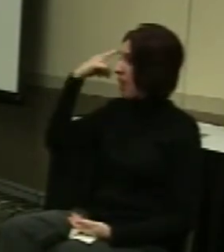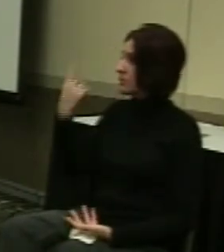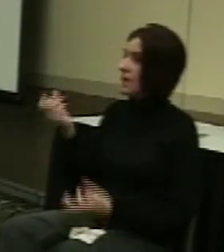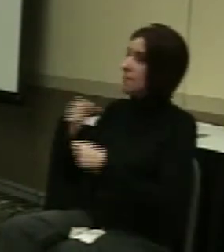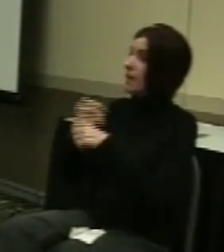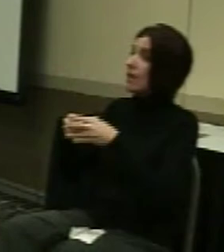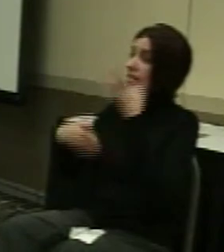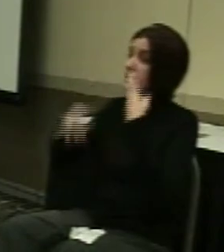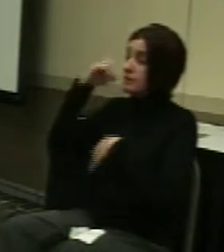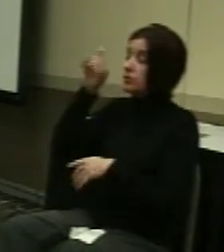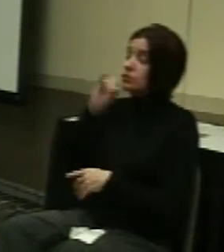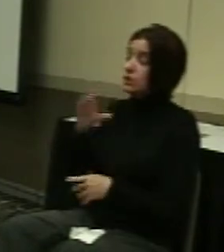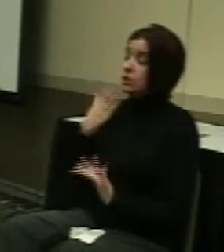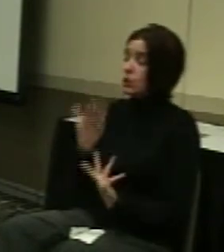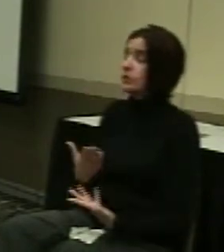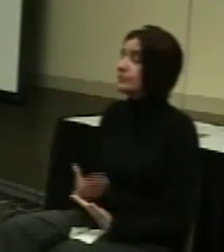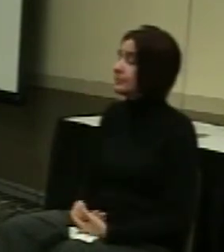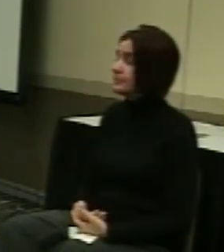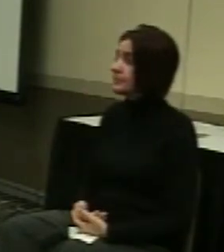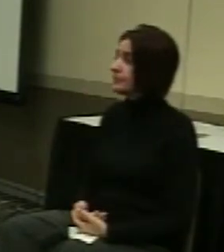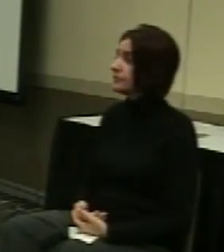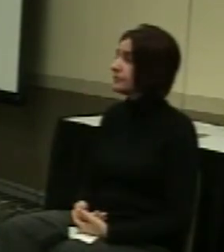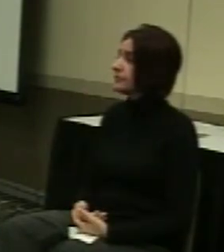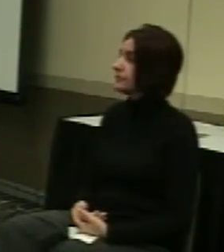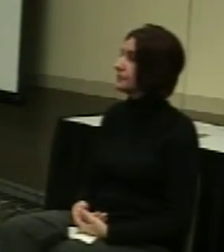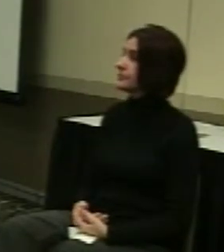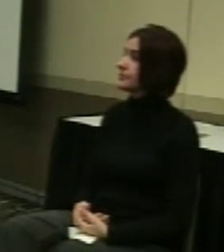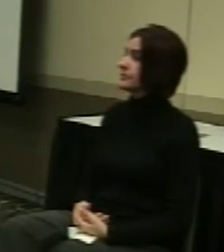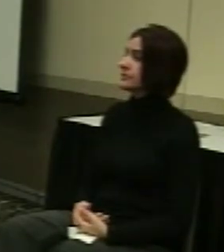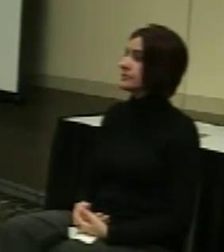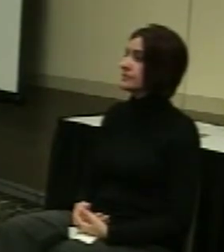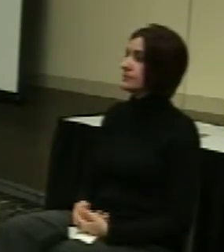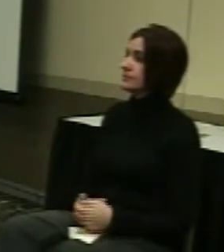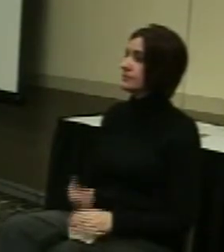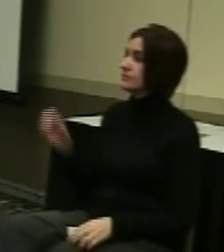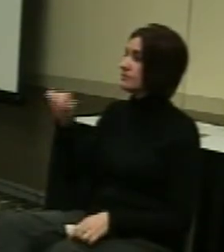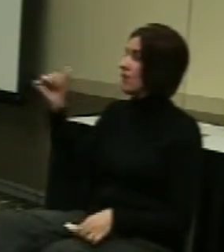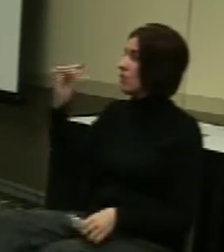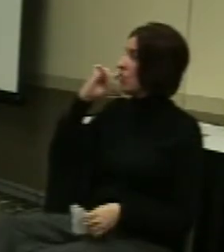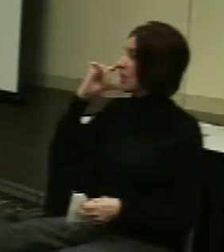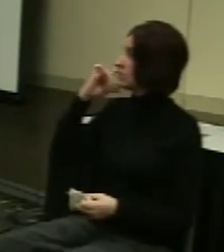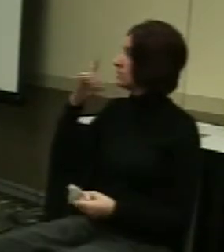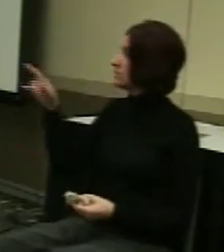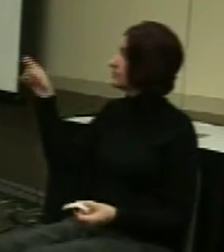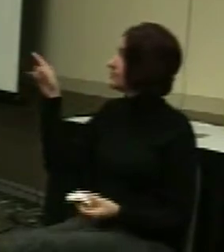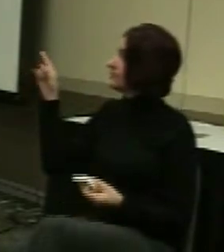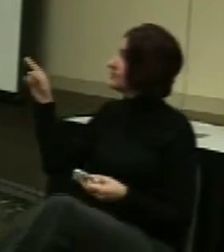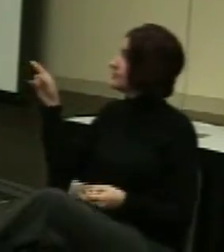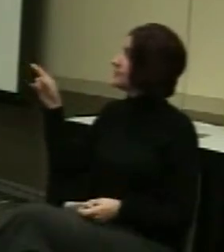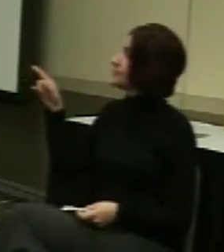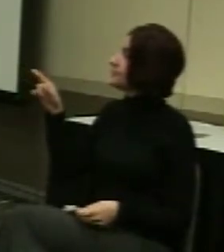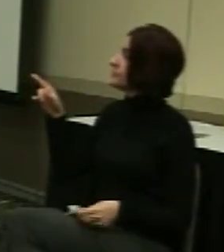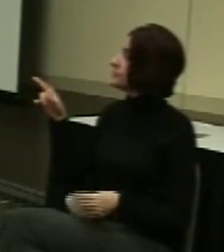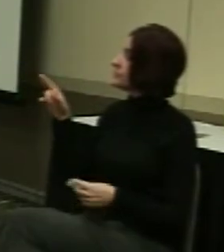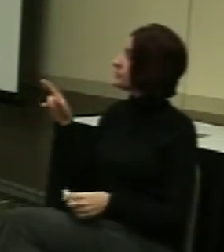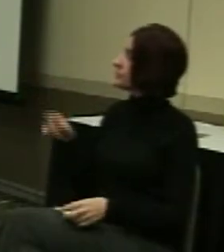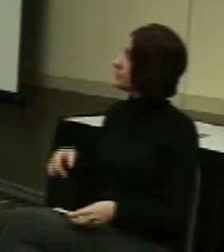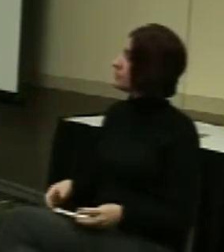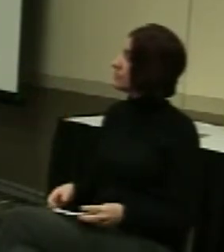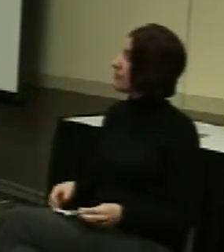really very, very, very profound. Other thoughts that, yes? I think looking